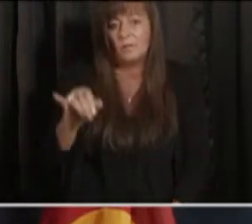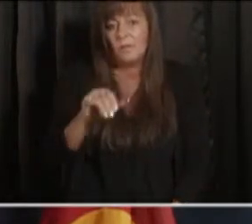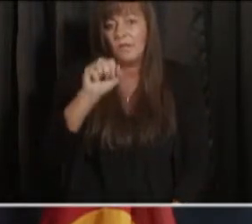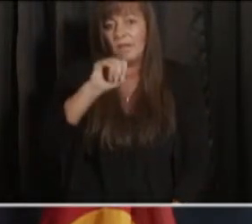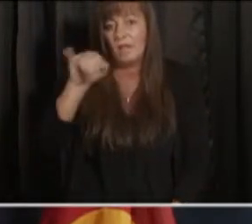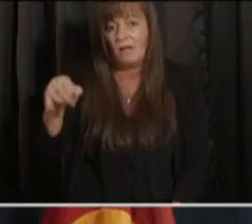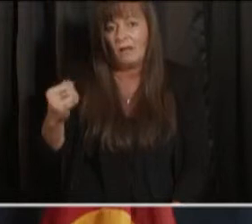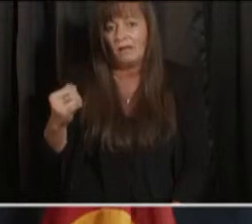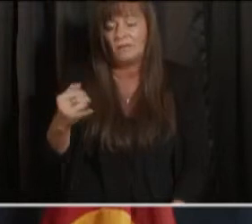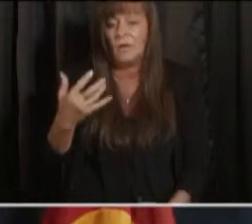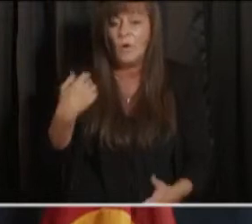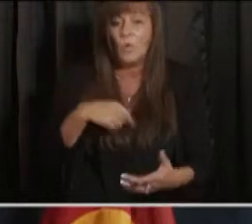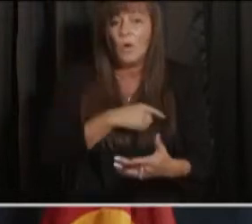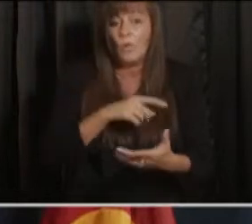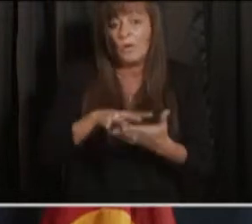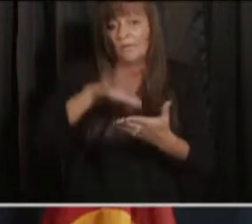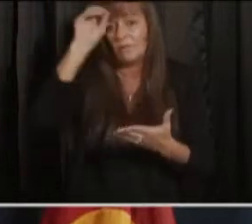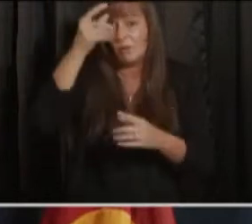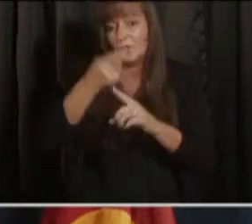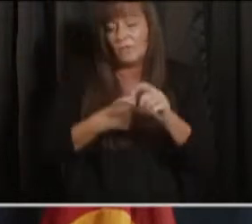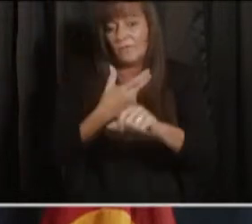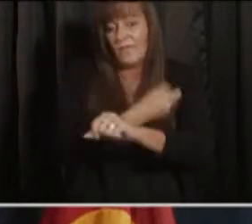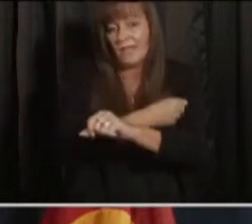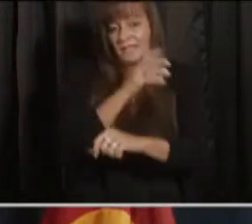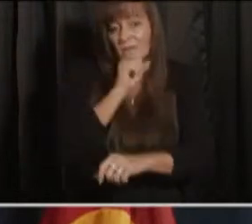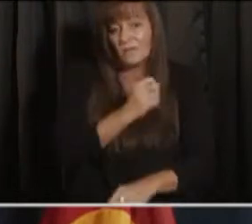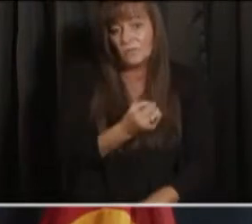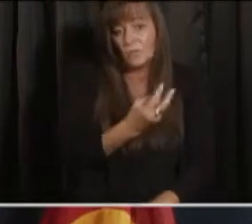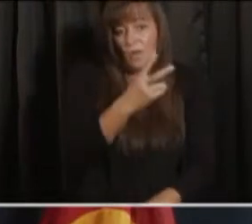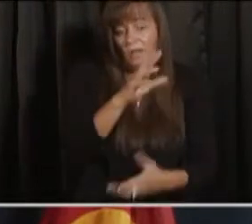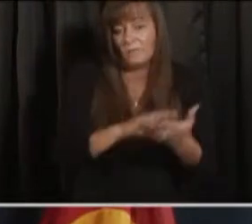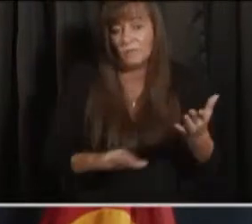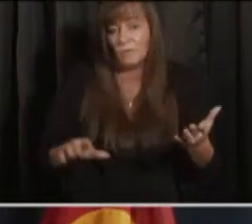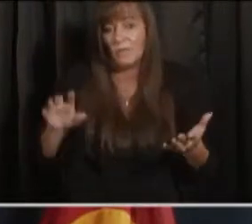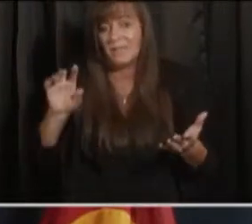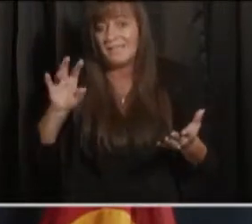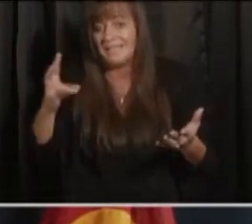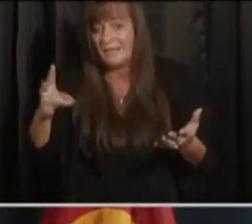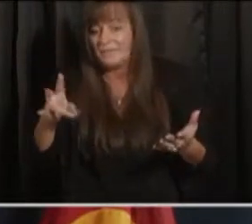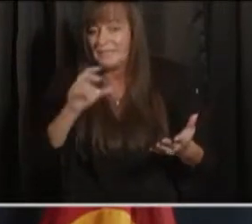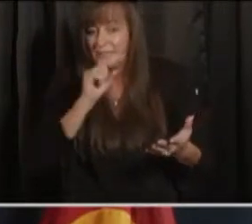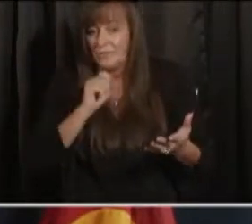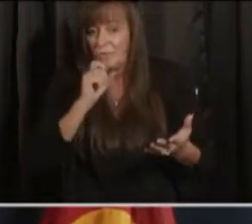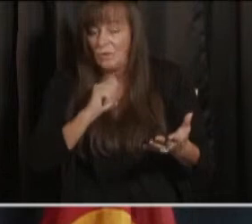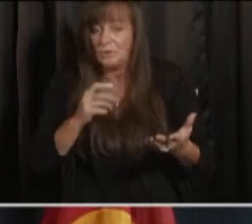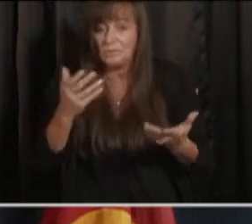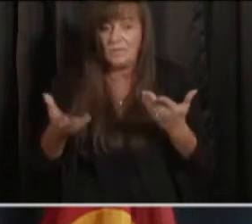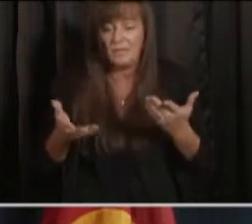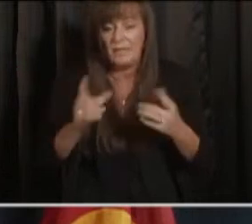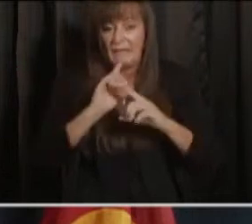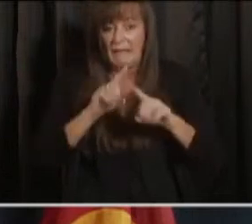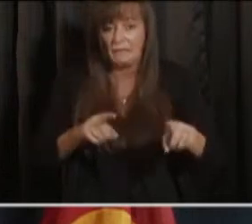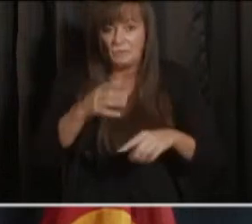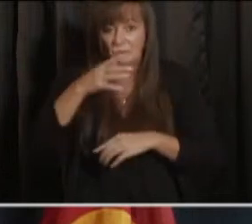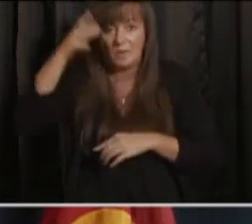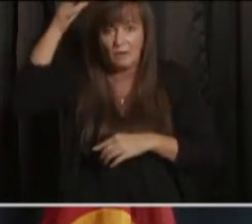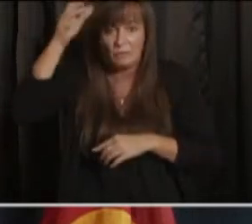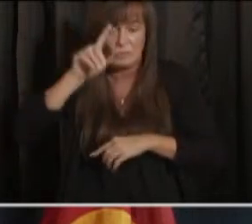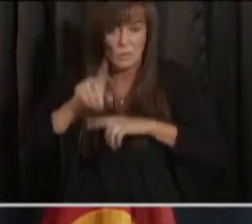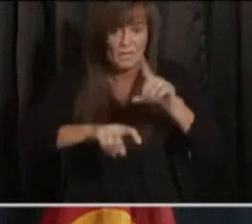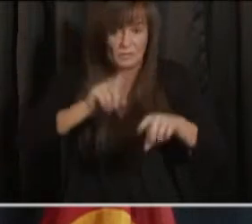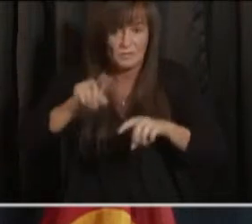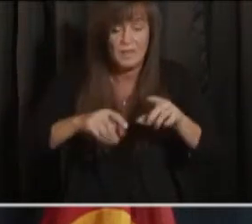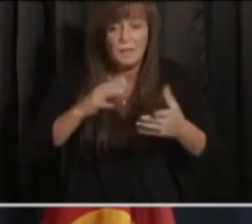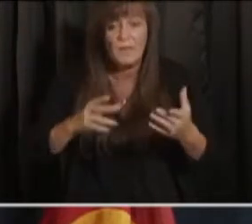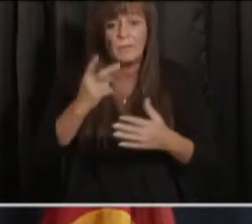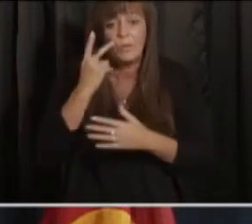learned from vaccinating 12 to 17-year-olds and perhaps dealing with some of those parent questions to maybe see faster uptake with